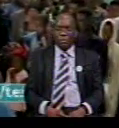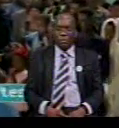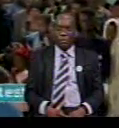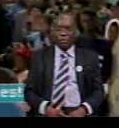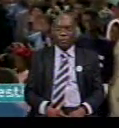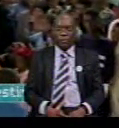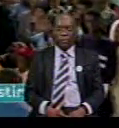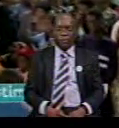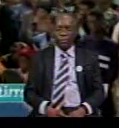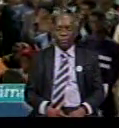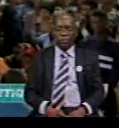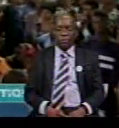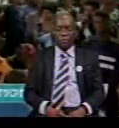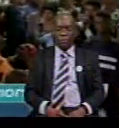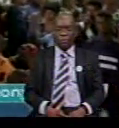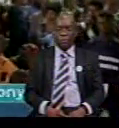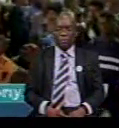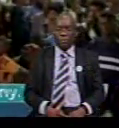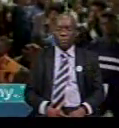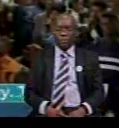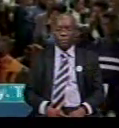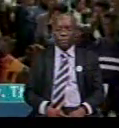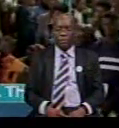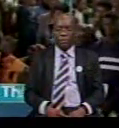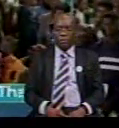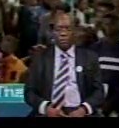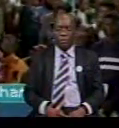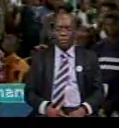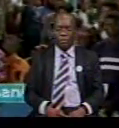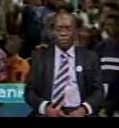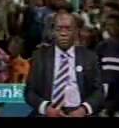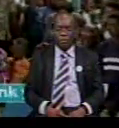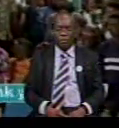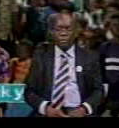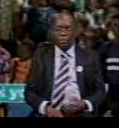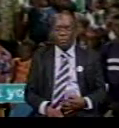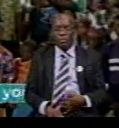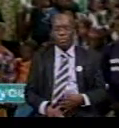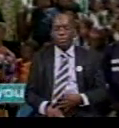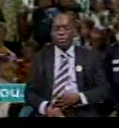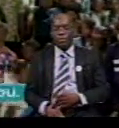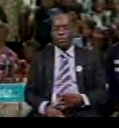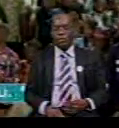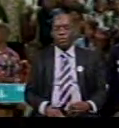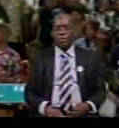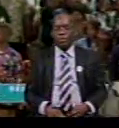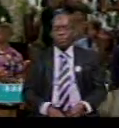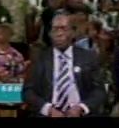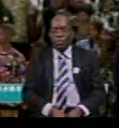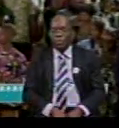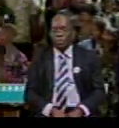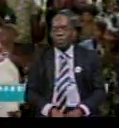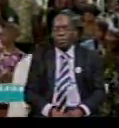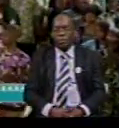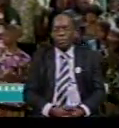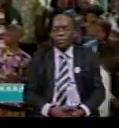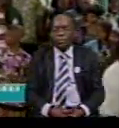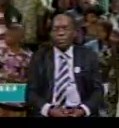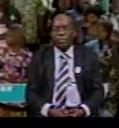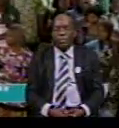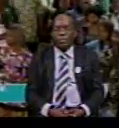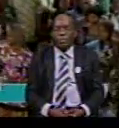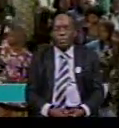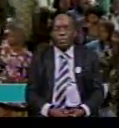give his or her life to Christ, she obeyed. And since then, since yesterday, she was sleeping like a